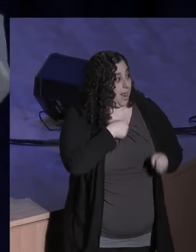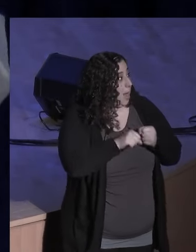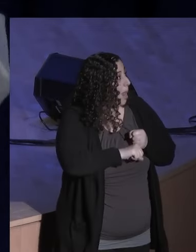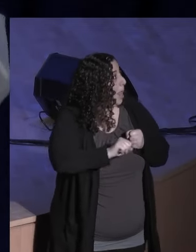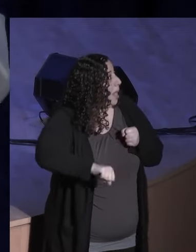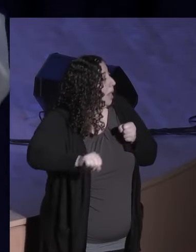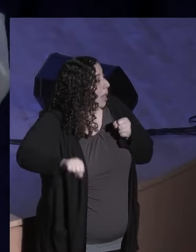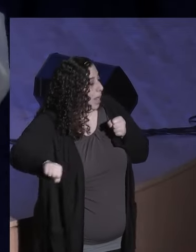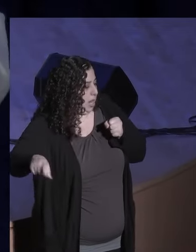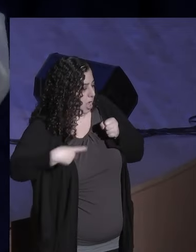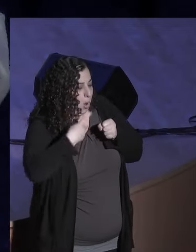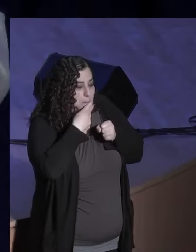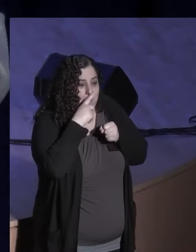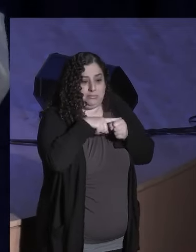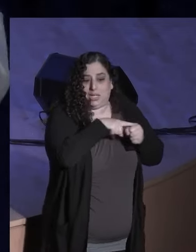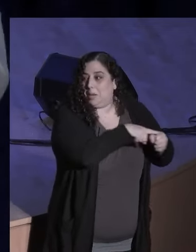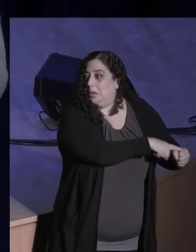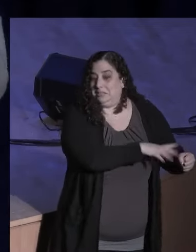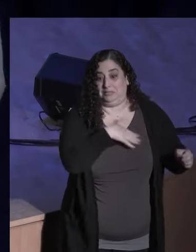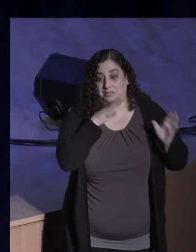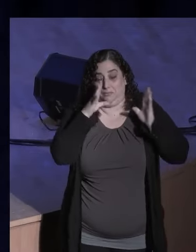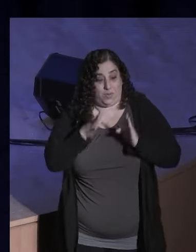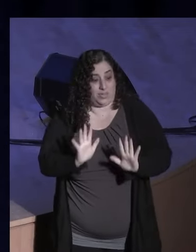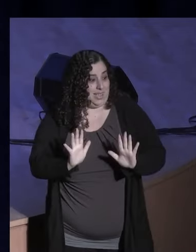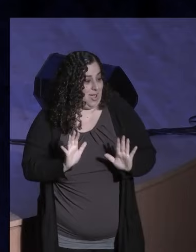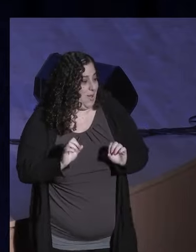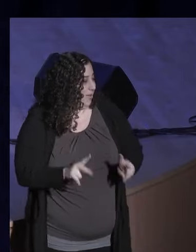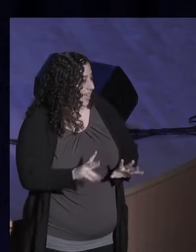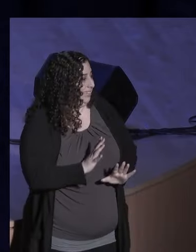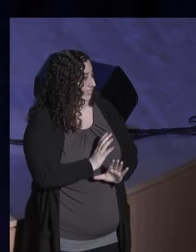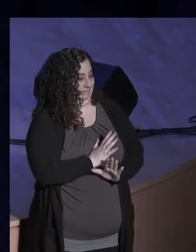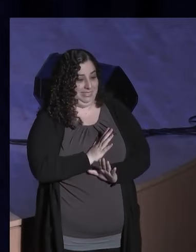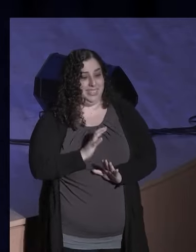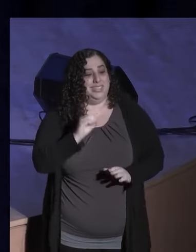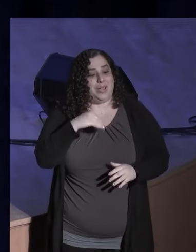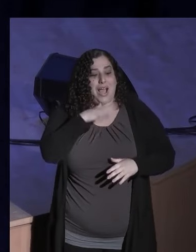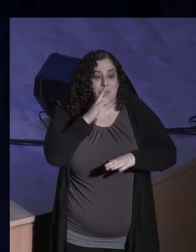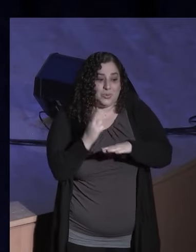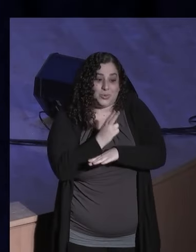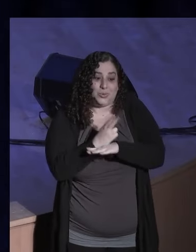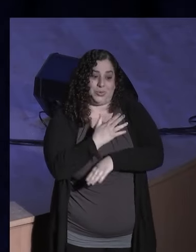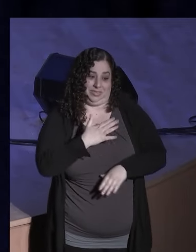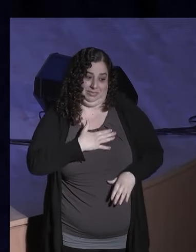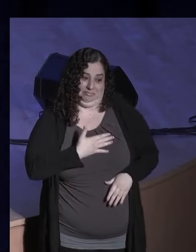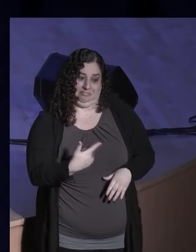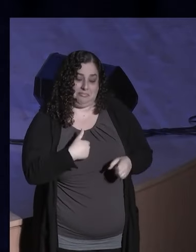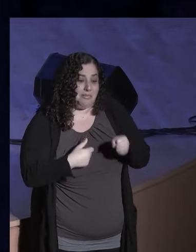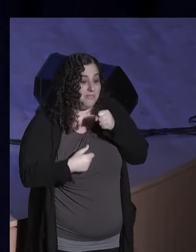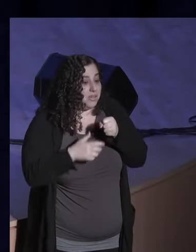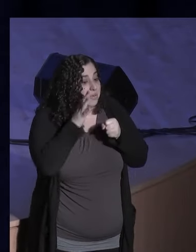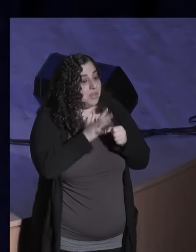microphone because I'm so excited and so pleased to get the chance to introduce Secretary of the Interior, Deb